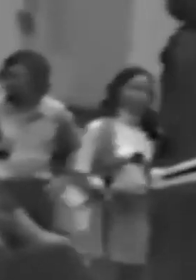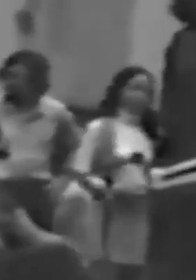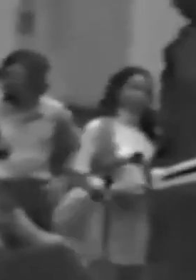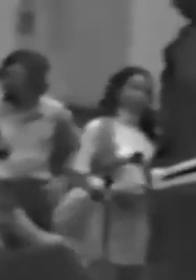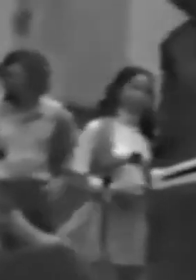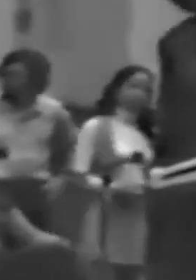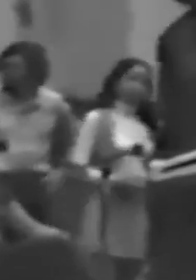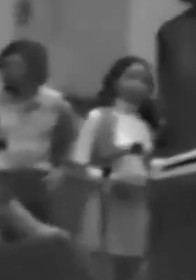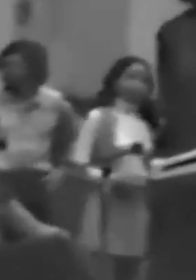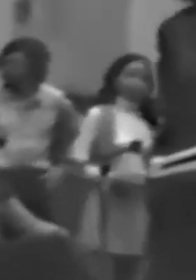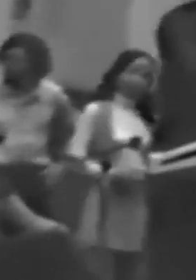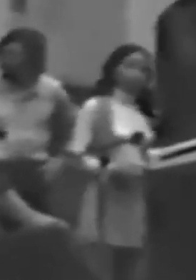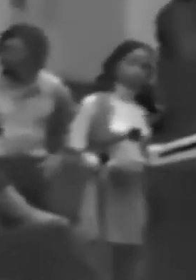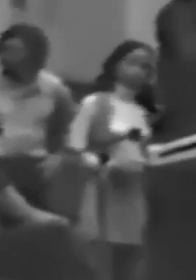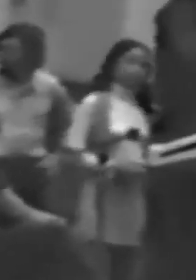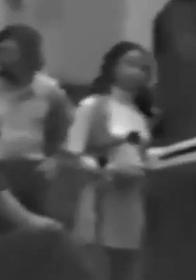white workers